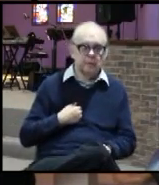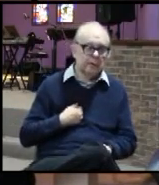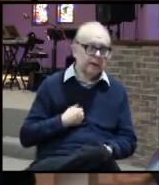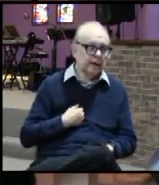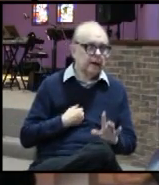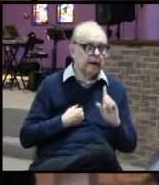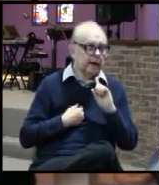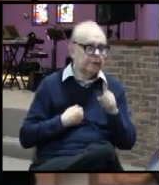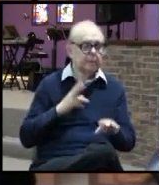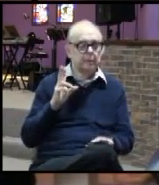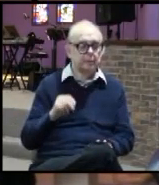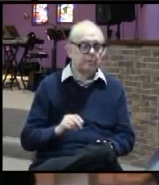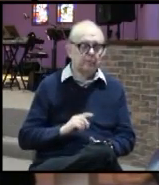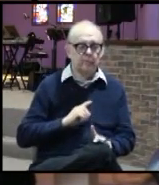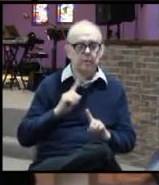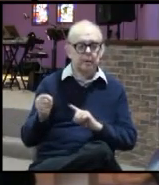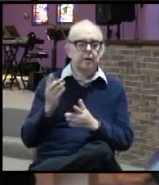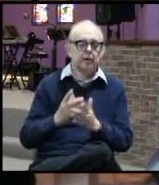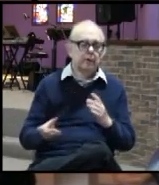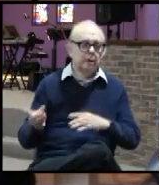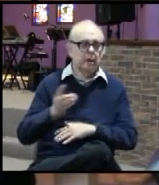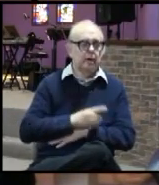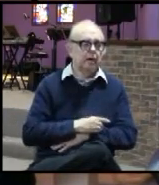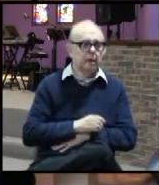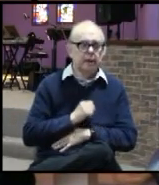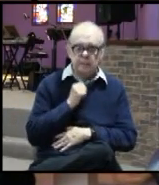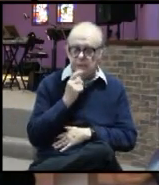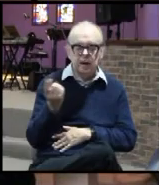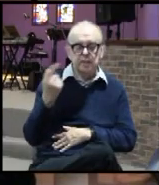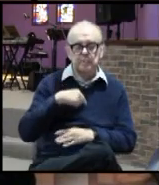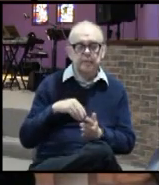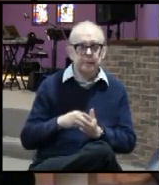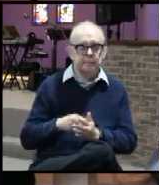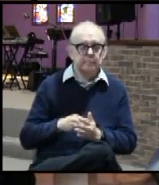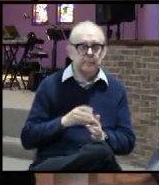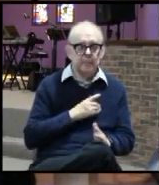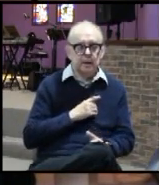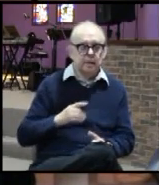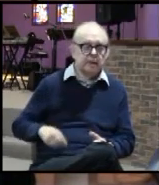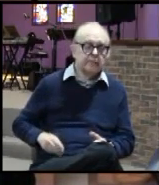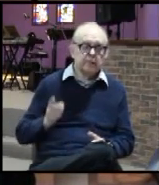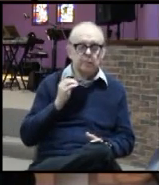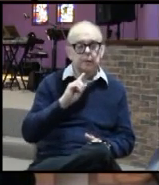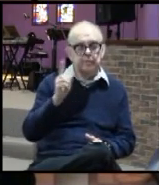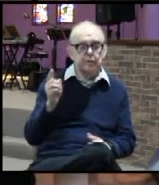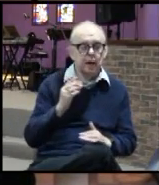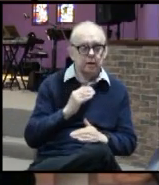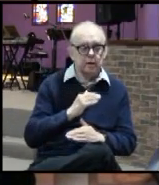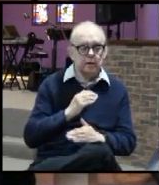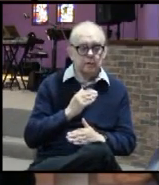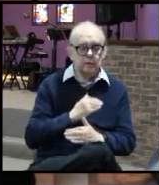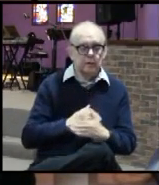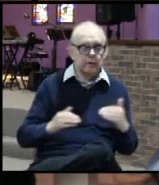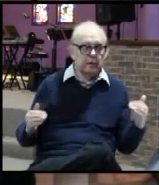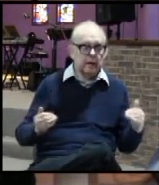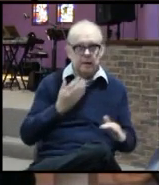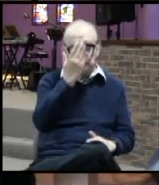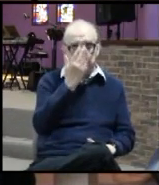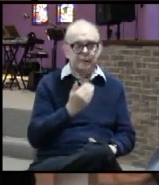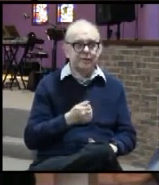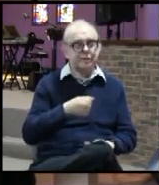no. I will go to him someday, but he will not return to me. David knew where that child was. When the child died, he was in the presence of